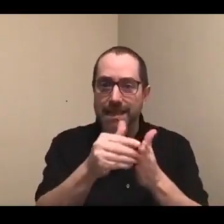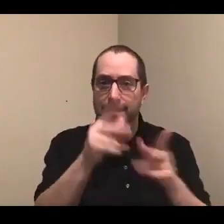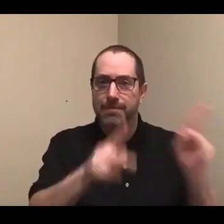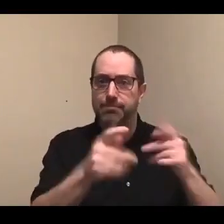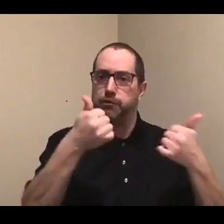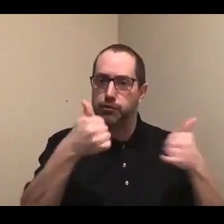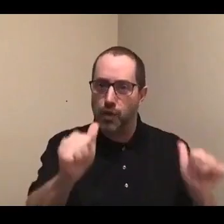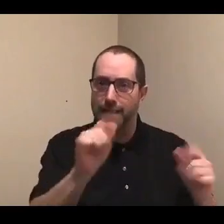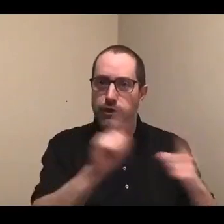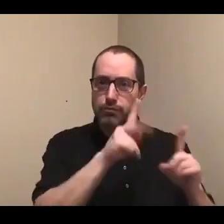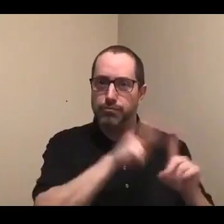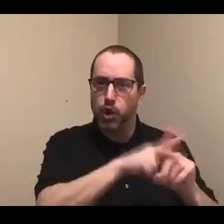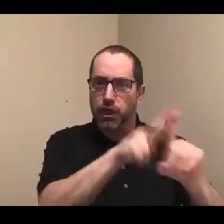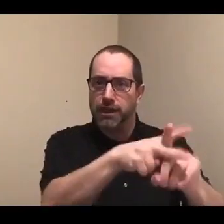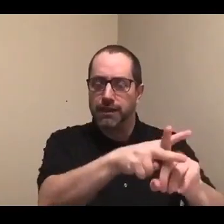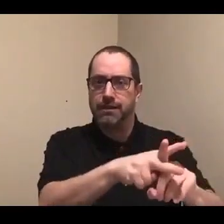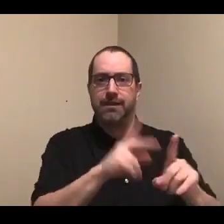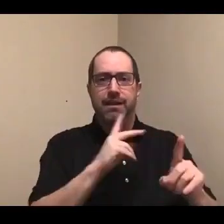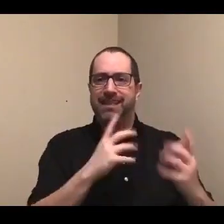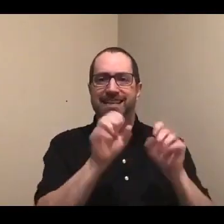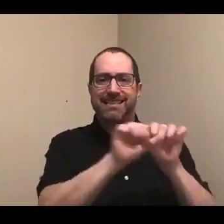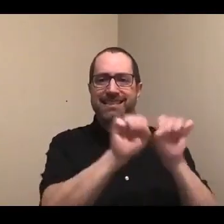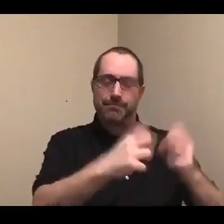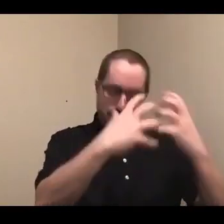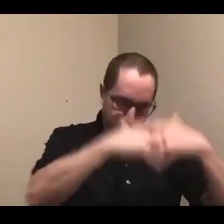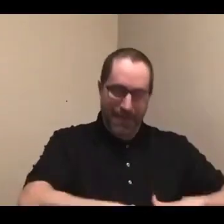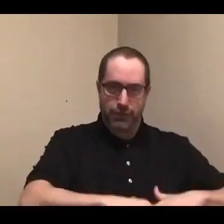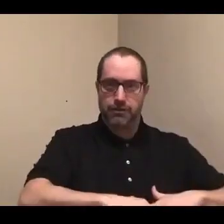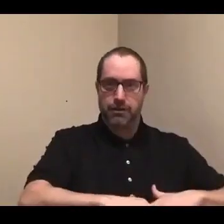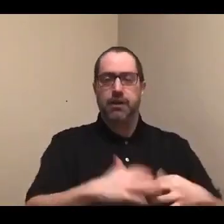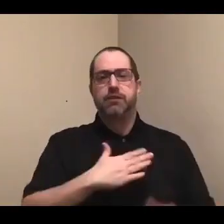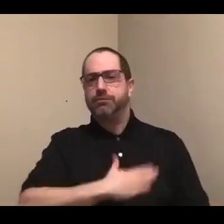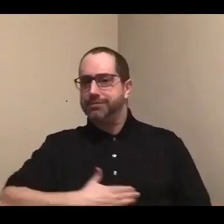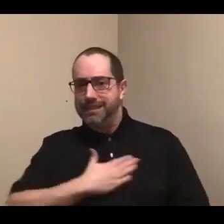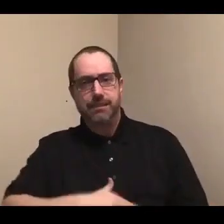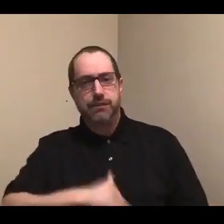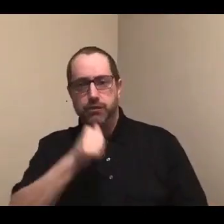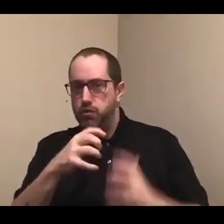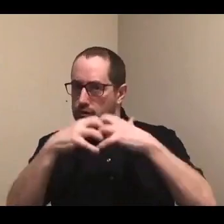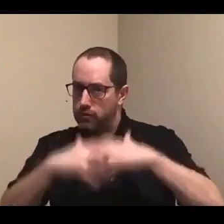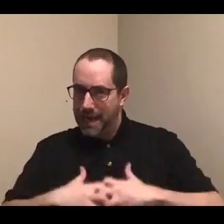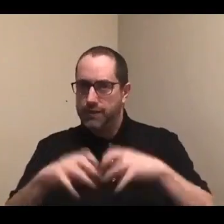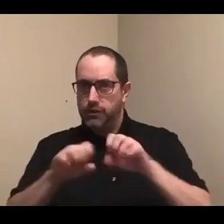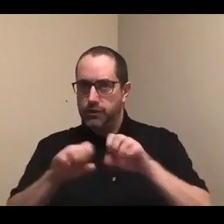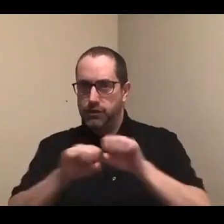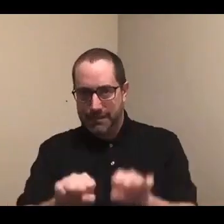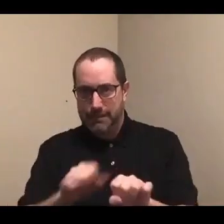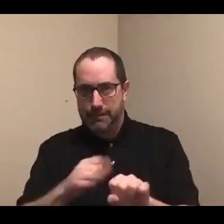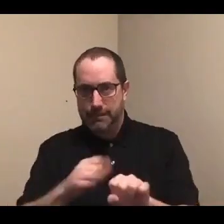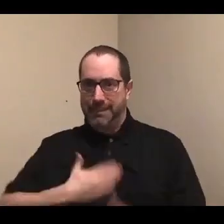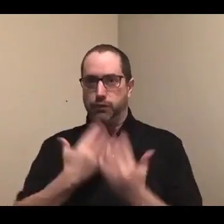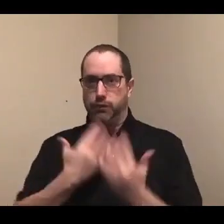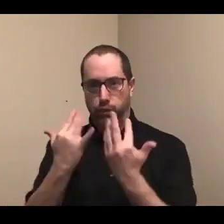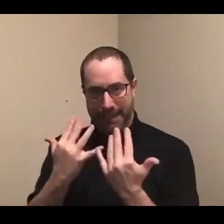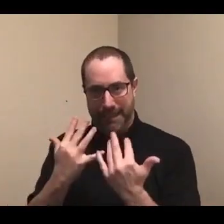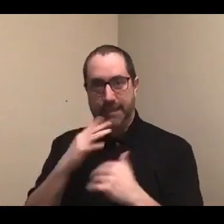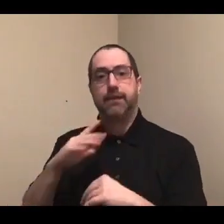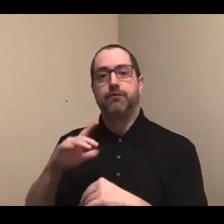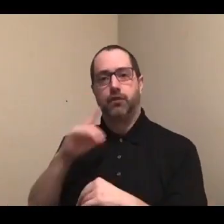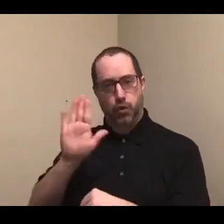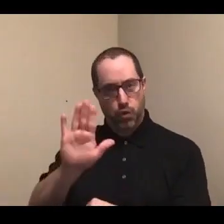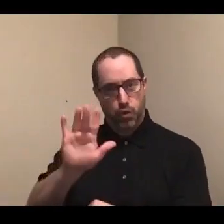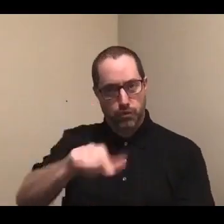our seniors have the first opportunity to be able to book in their appointments so they can get vaccinated first. That's our priority. So the